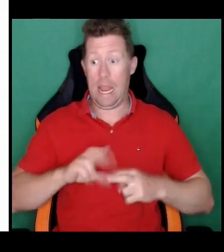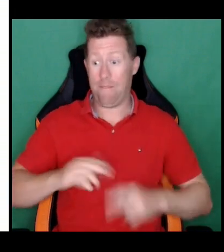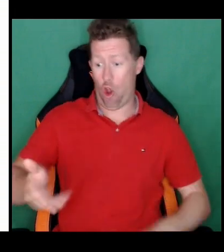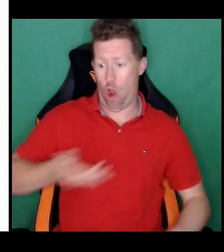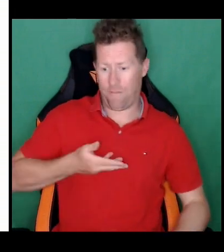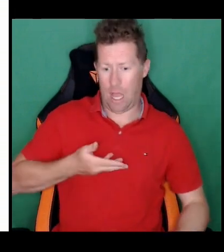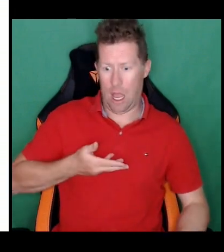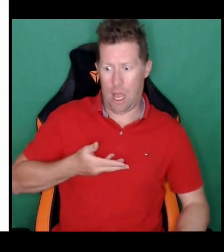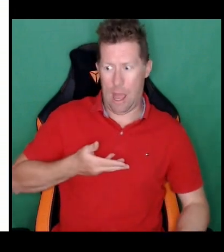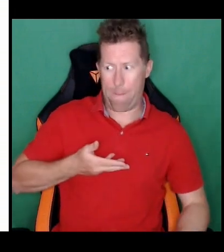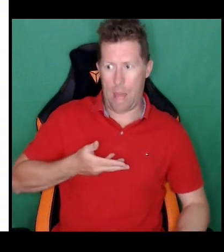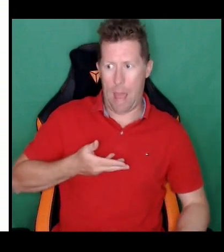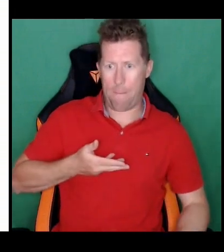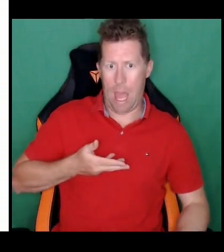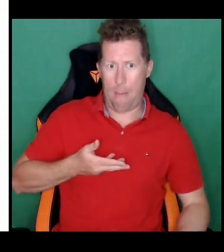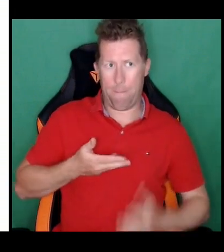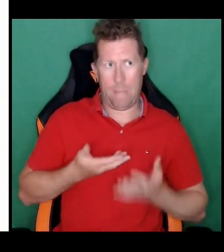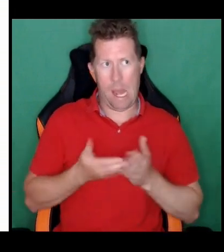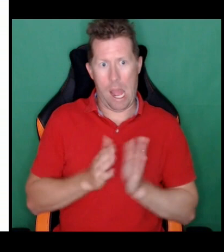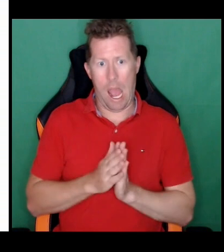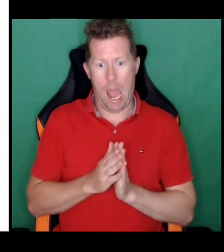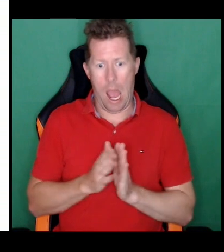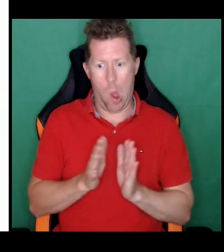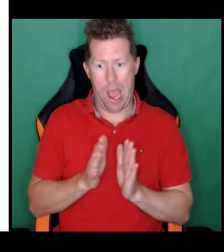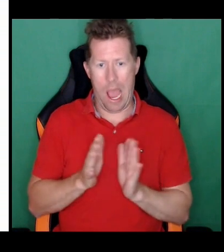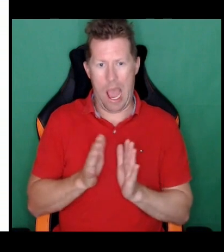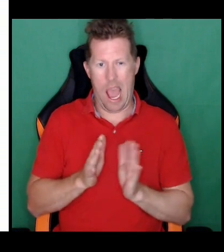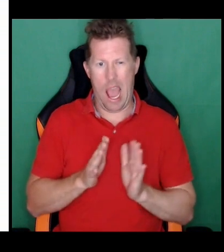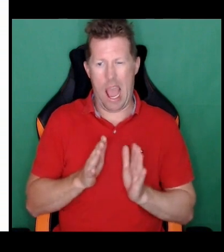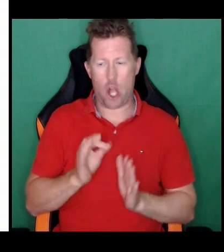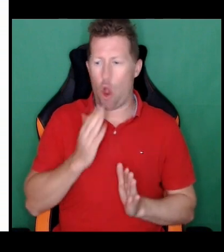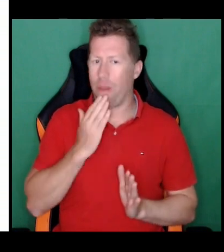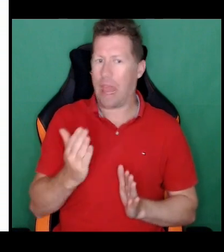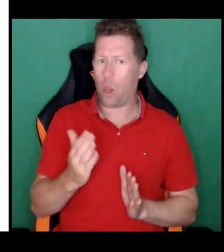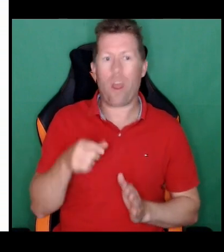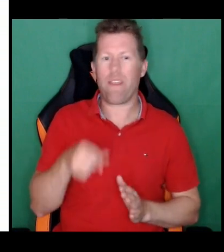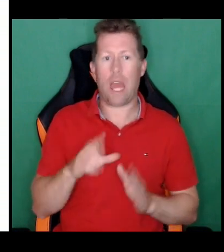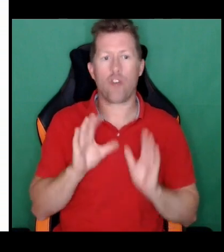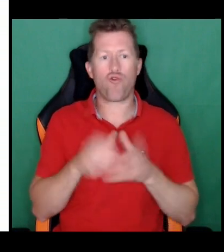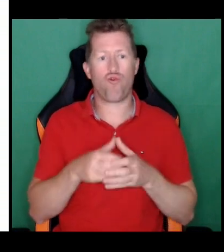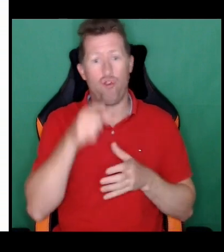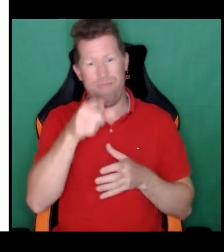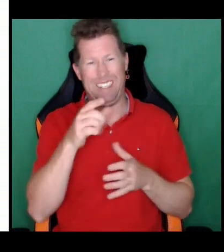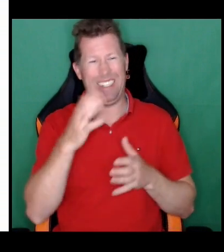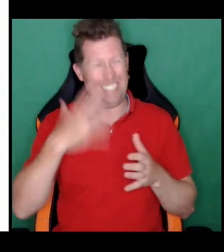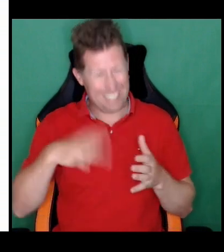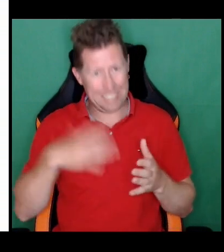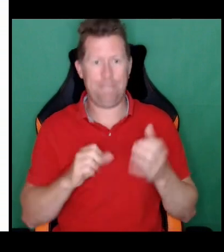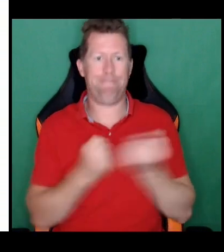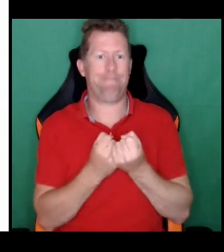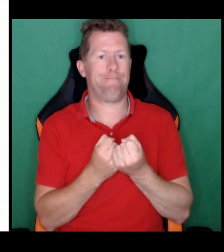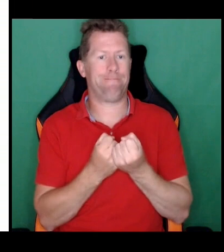vape and how they would navigate their way out of that situation. This is a group really crying out for